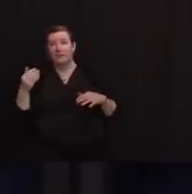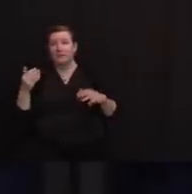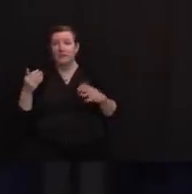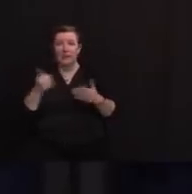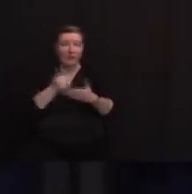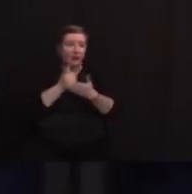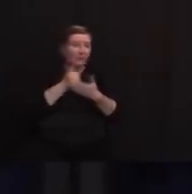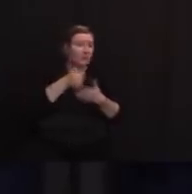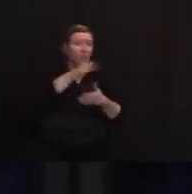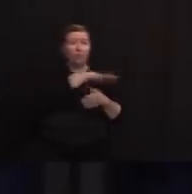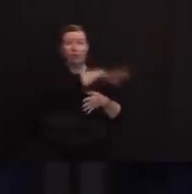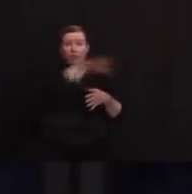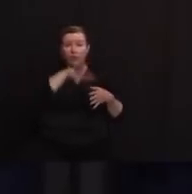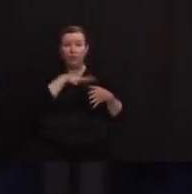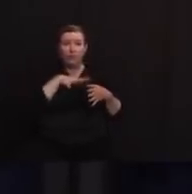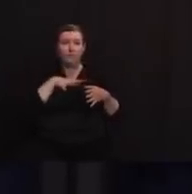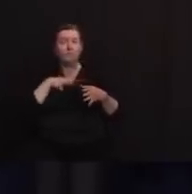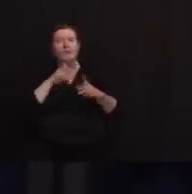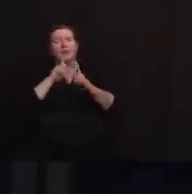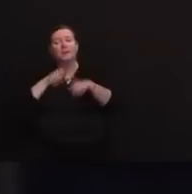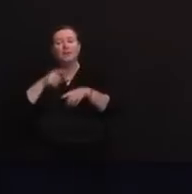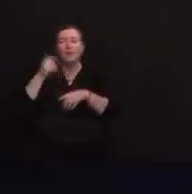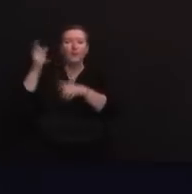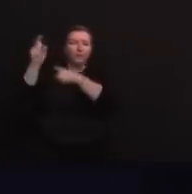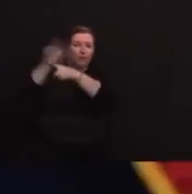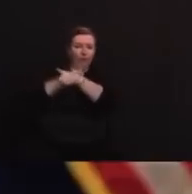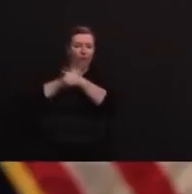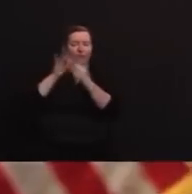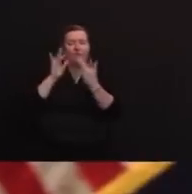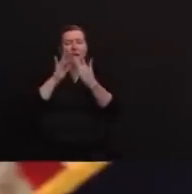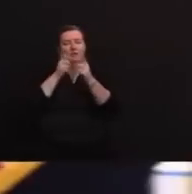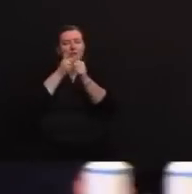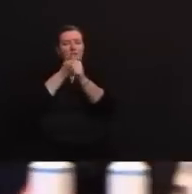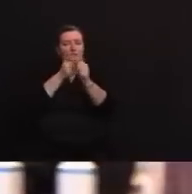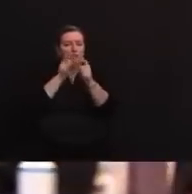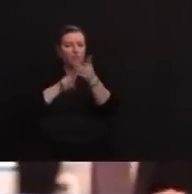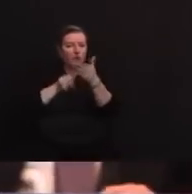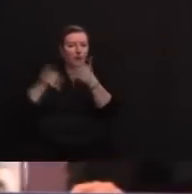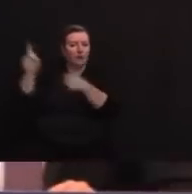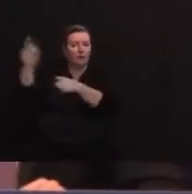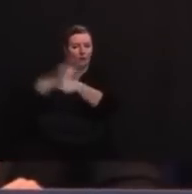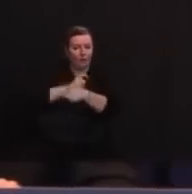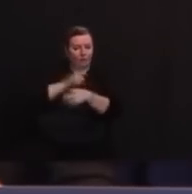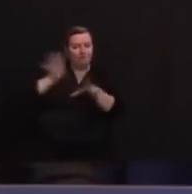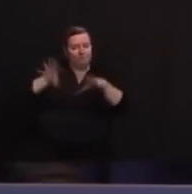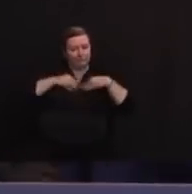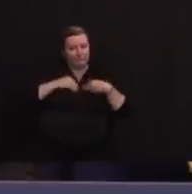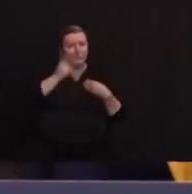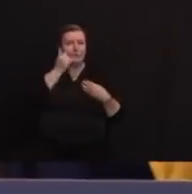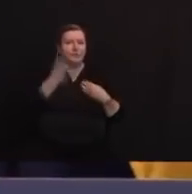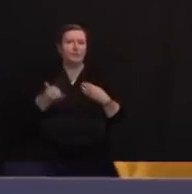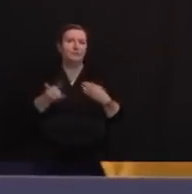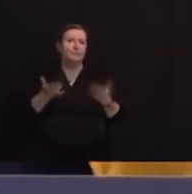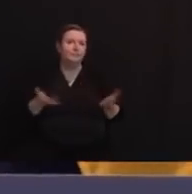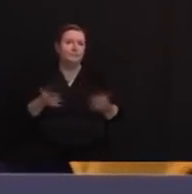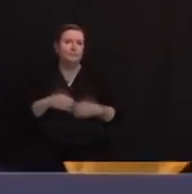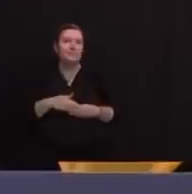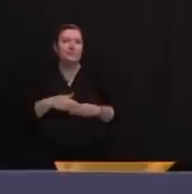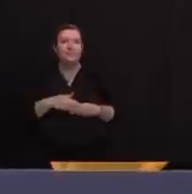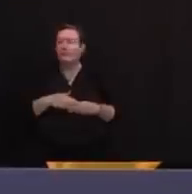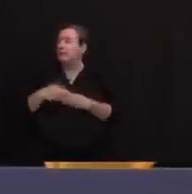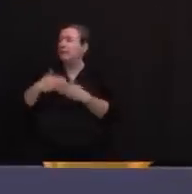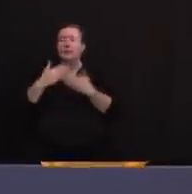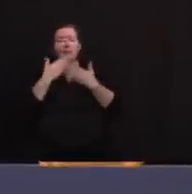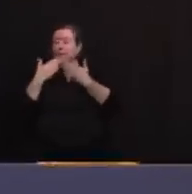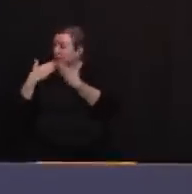Alert NJ app. Thank you. Judy, thank you. Pat has given me permission to go off script to ask you and Eddie to